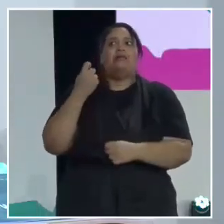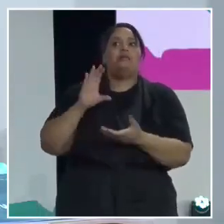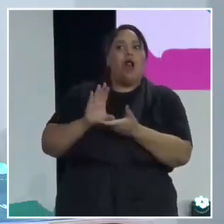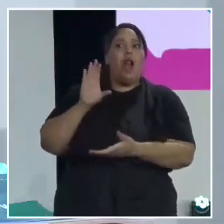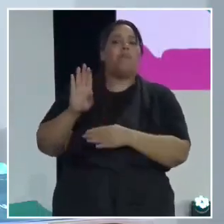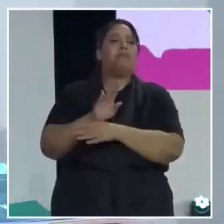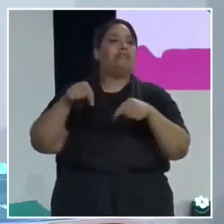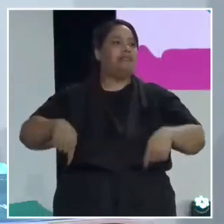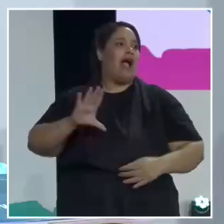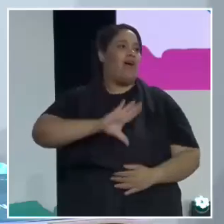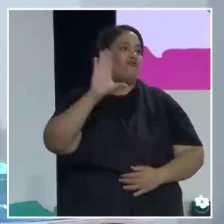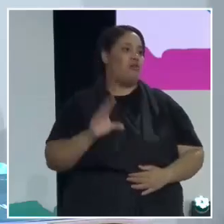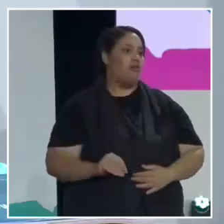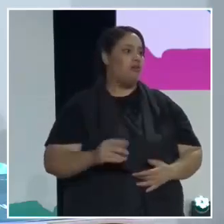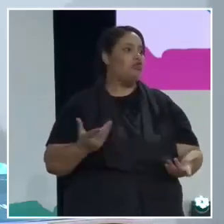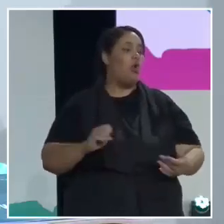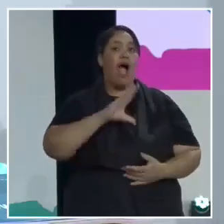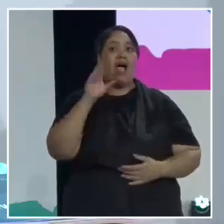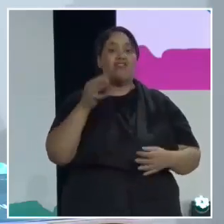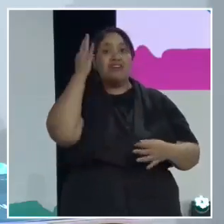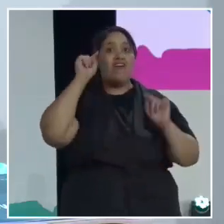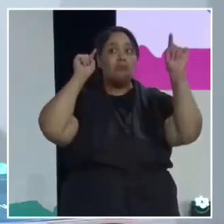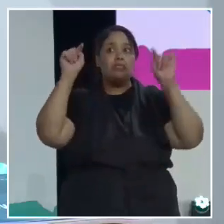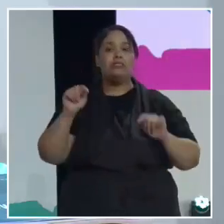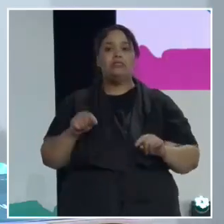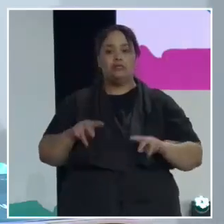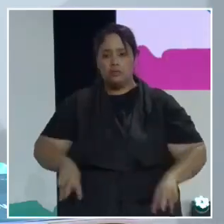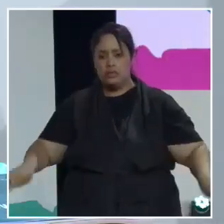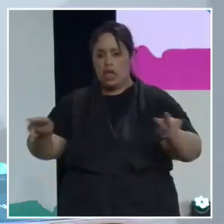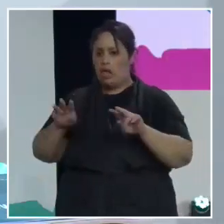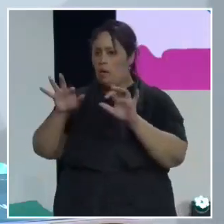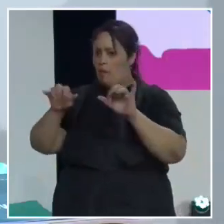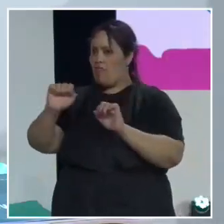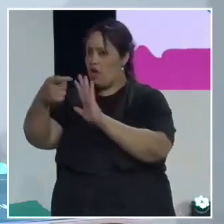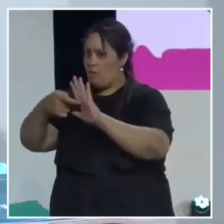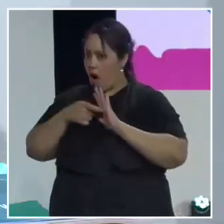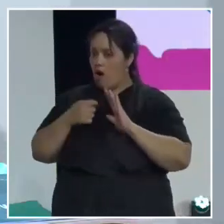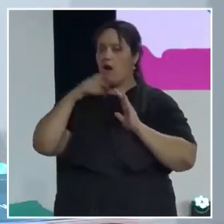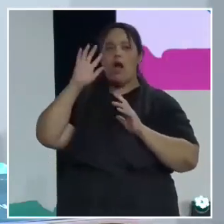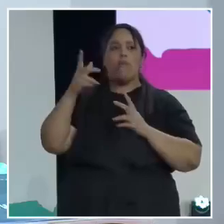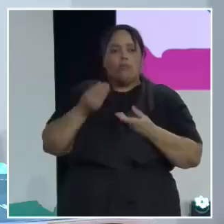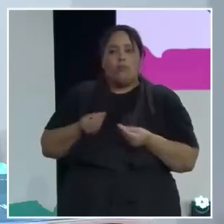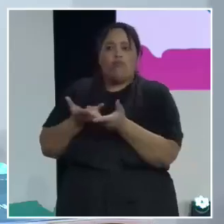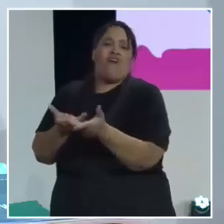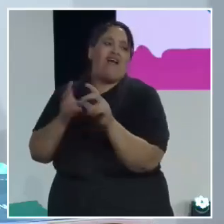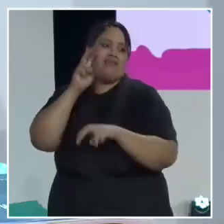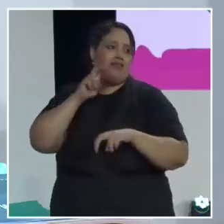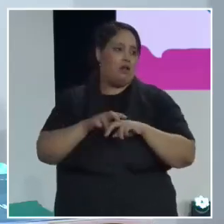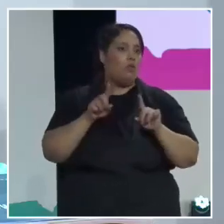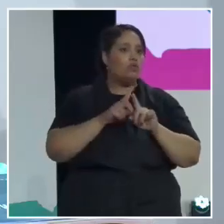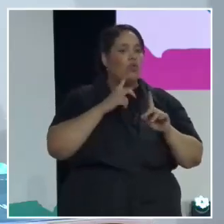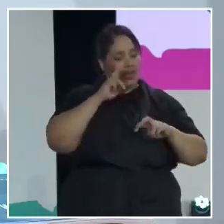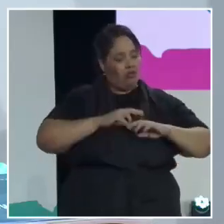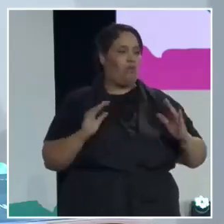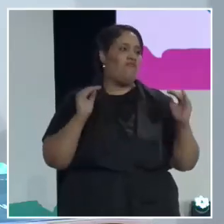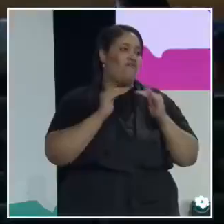governments to really meet the demands of their people, we need to do it fairer, more equitably, and I'm looking forward to partnering with many of you